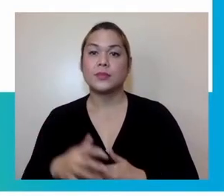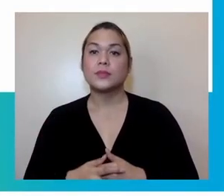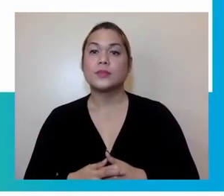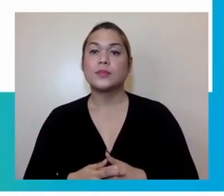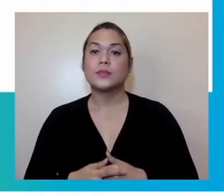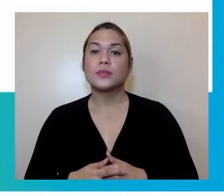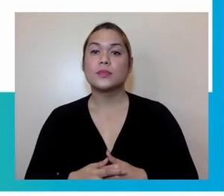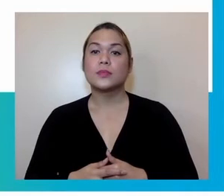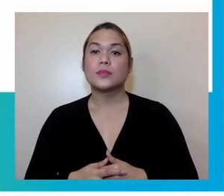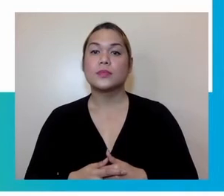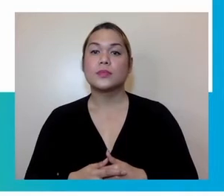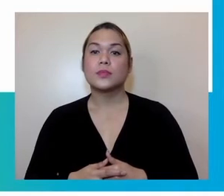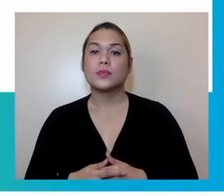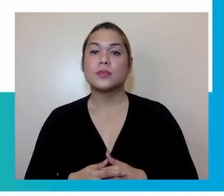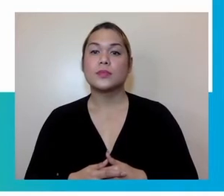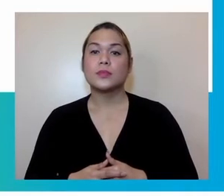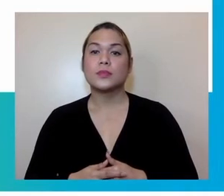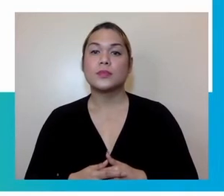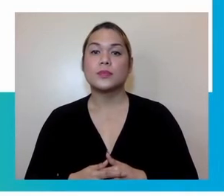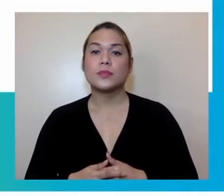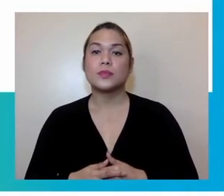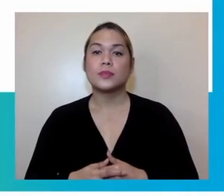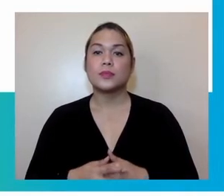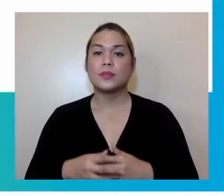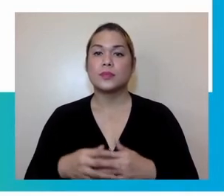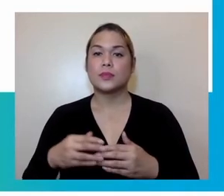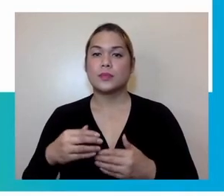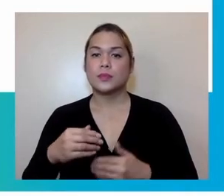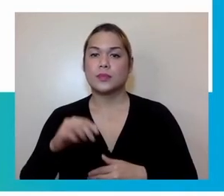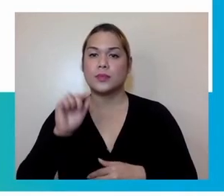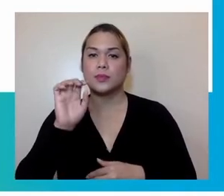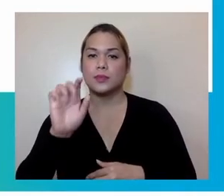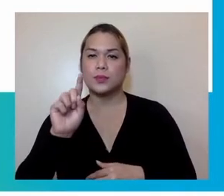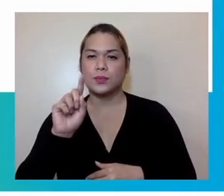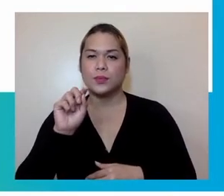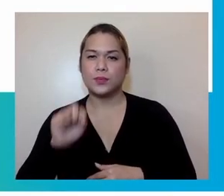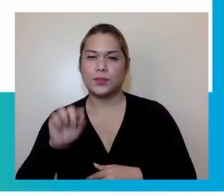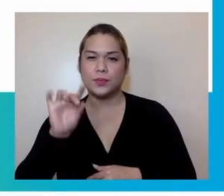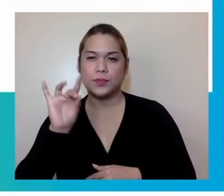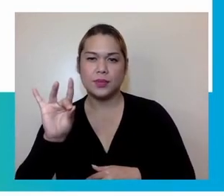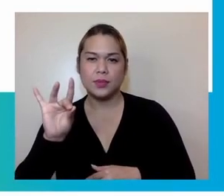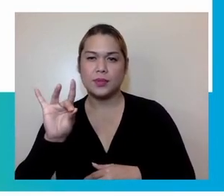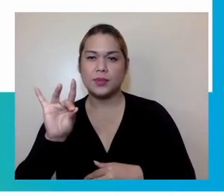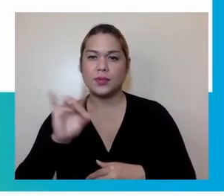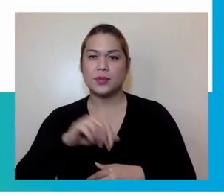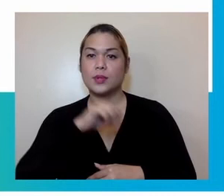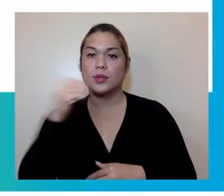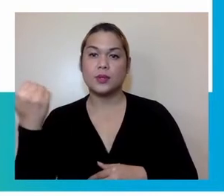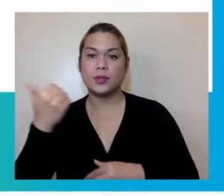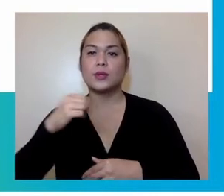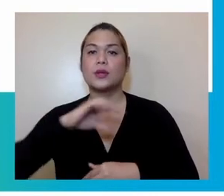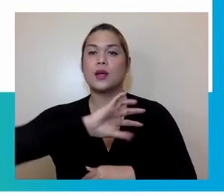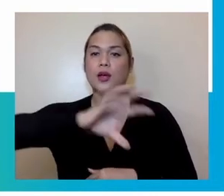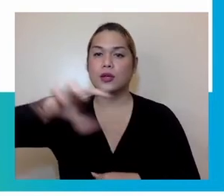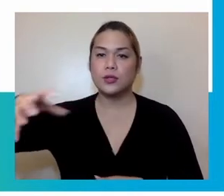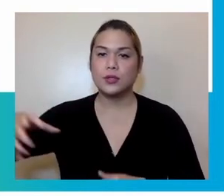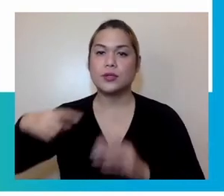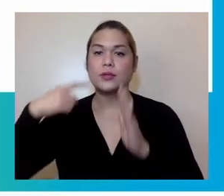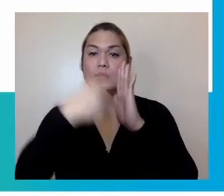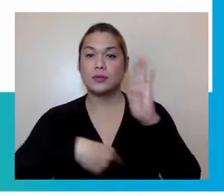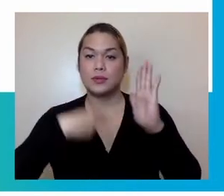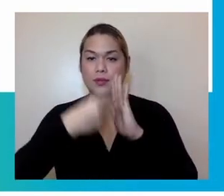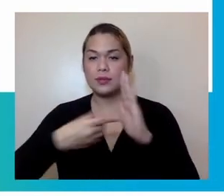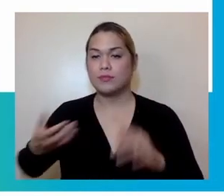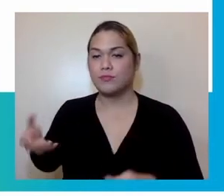of 0.58 for countries like Sri Lanka, Bangladesh, India, Pakistan. And that is according to the